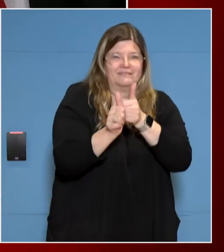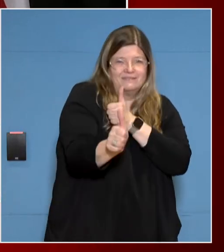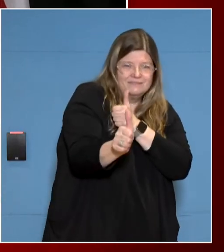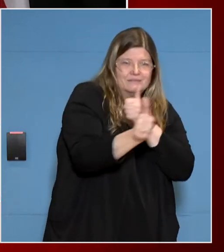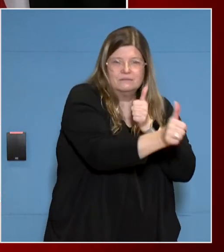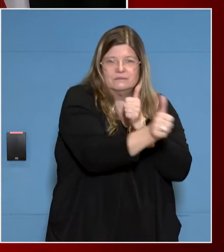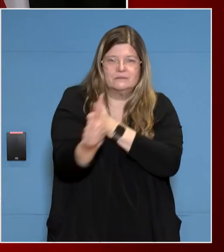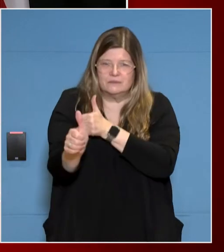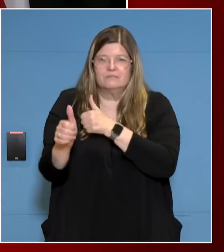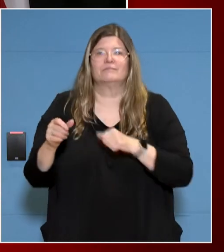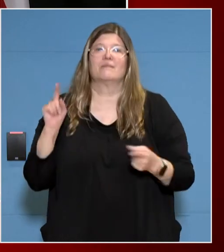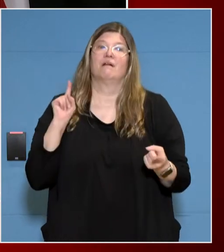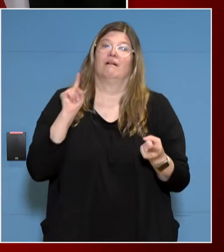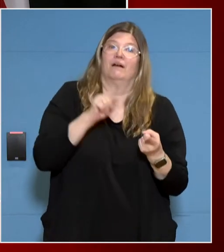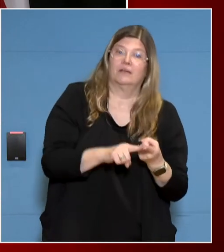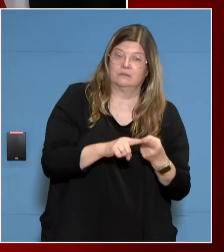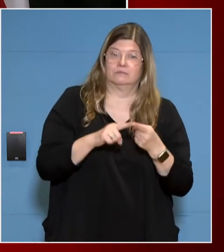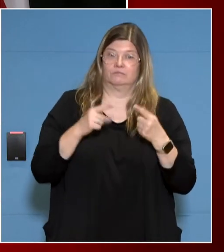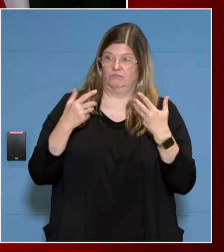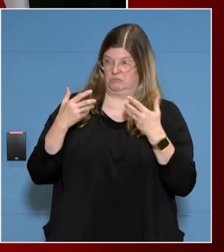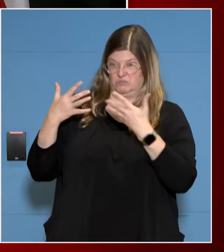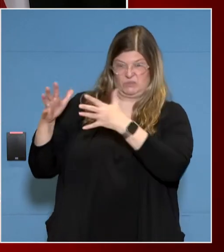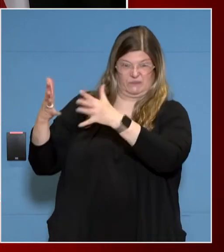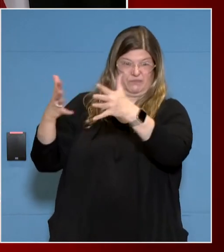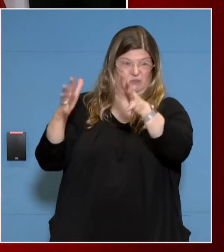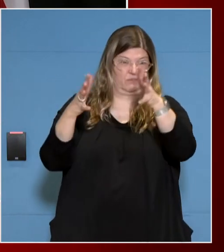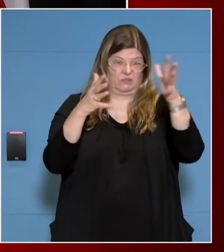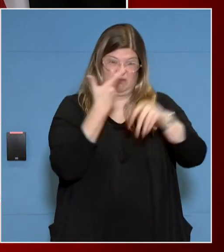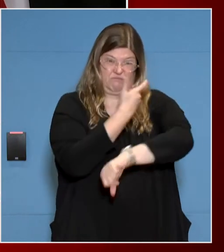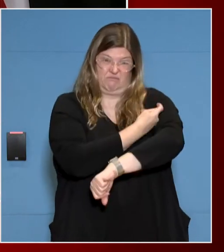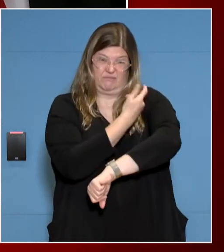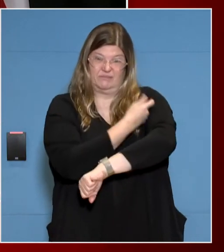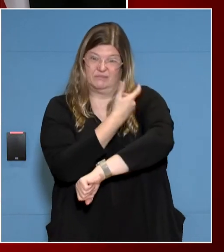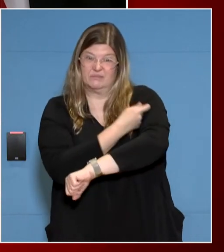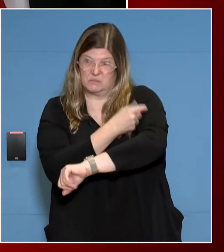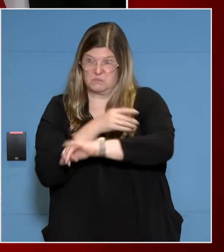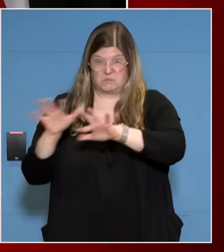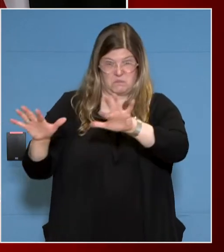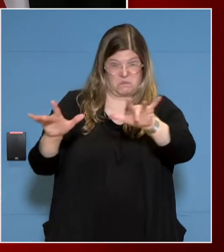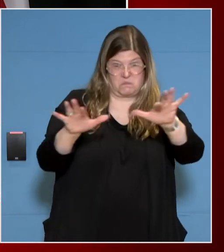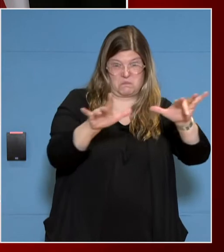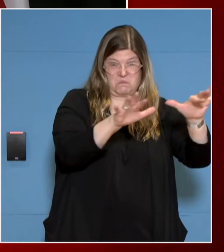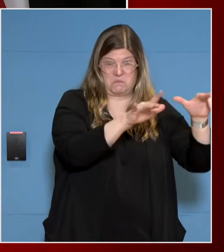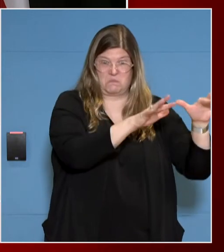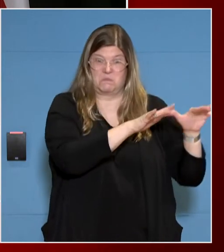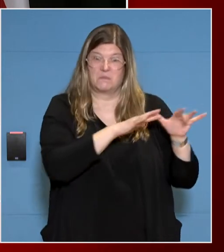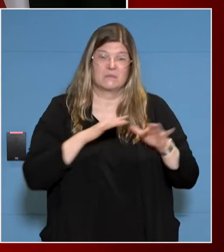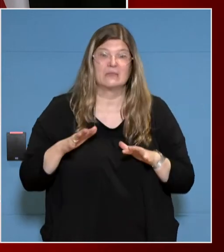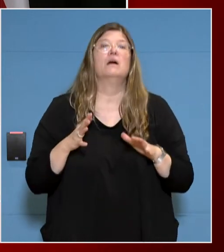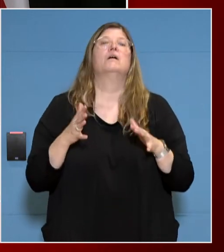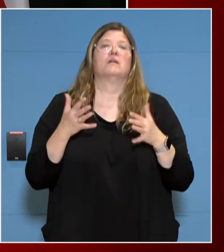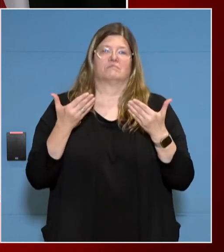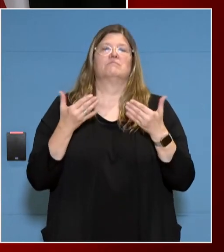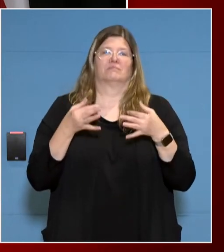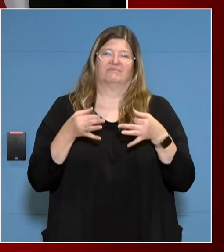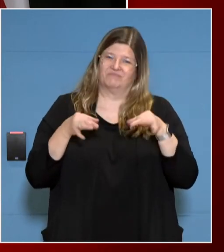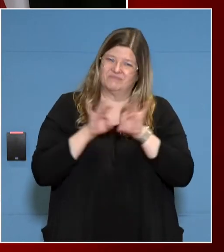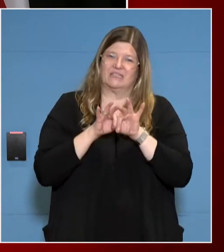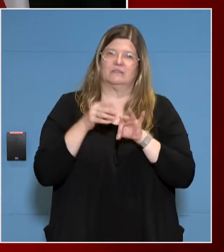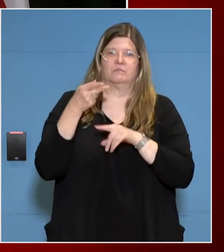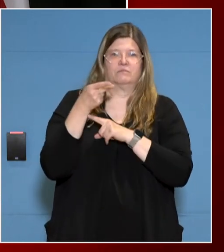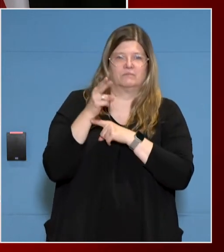get most of our community vaccinated, we need the combination of the vaccine and important public health steps to control the virus and keep